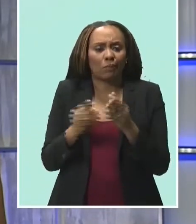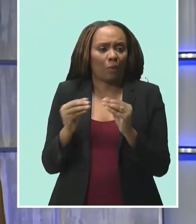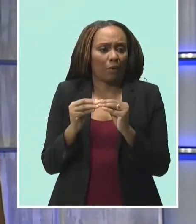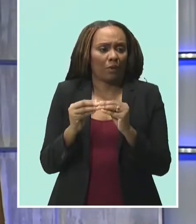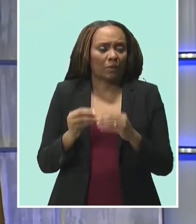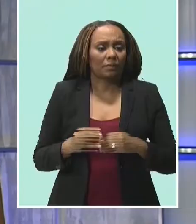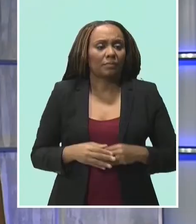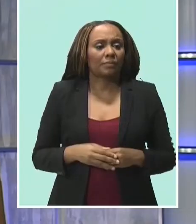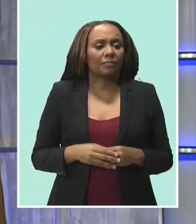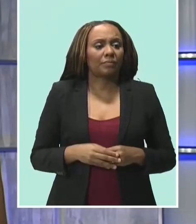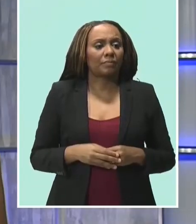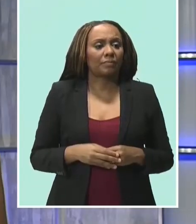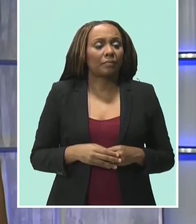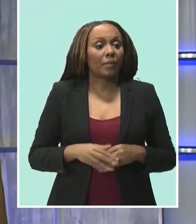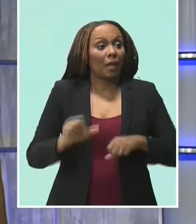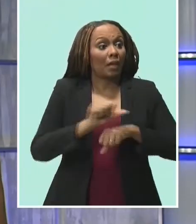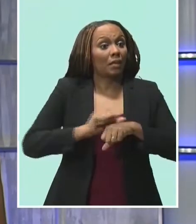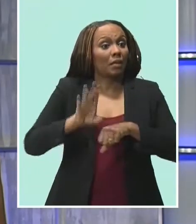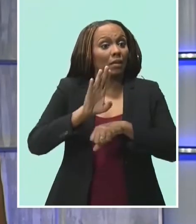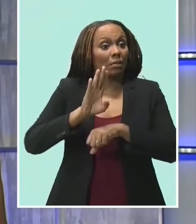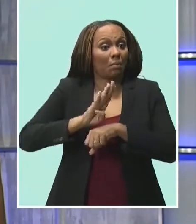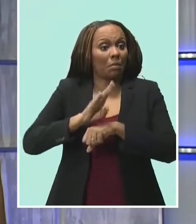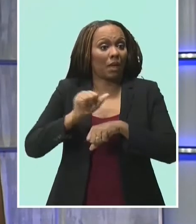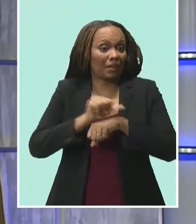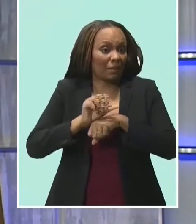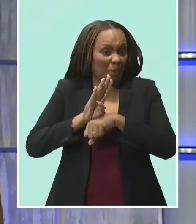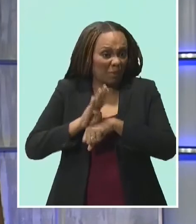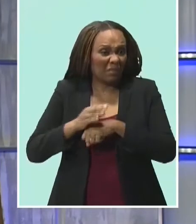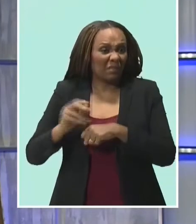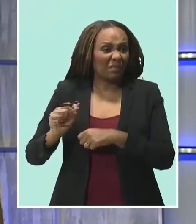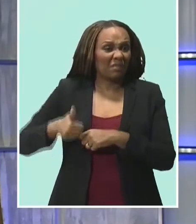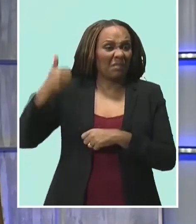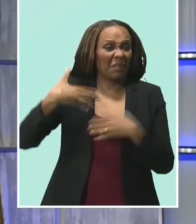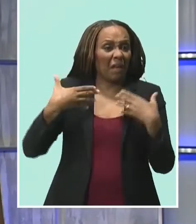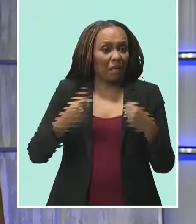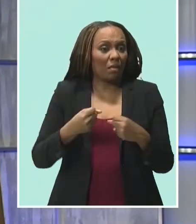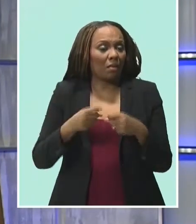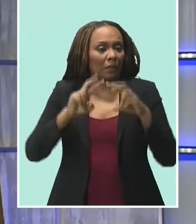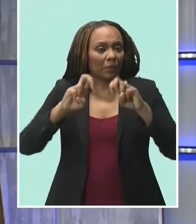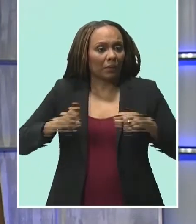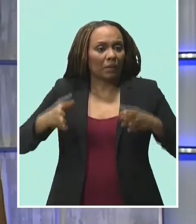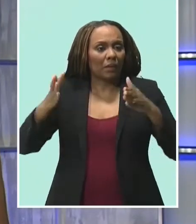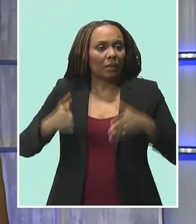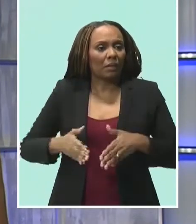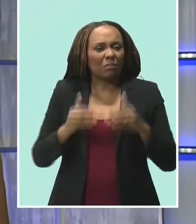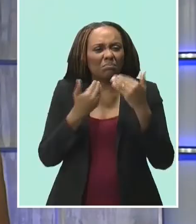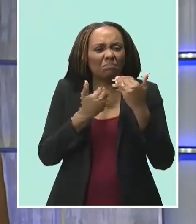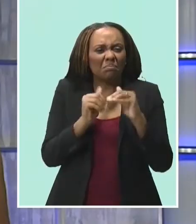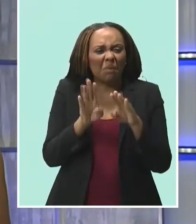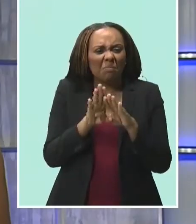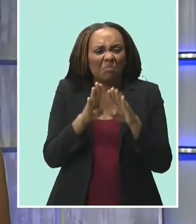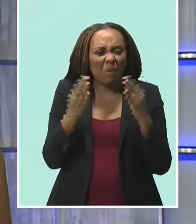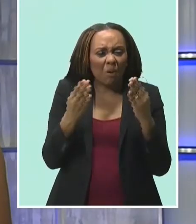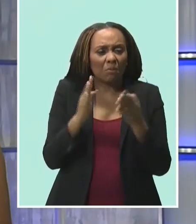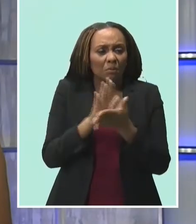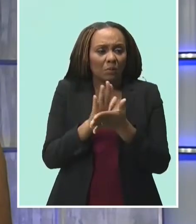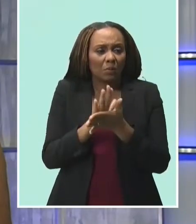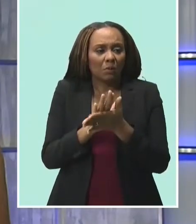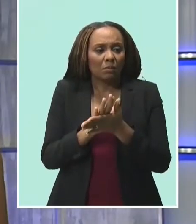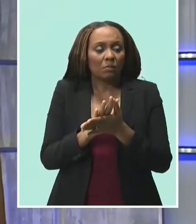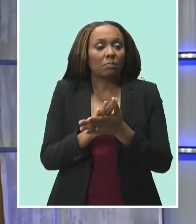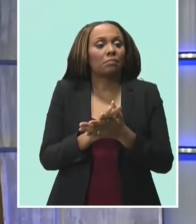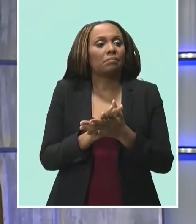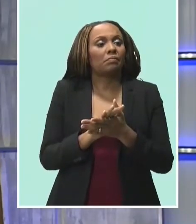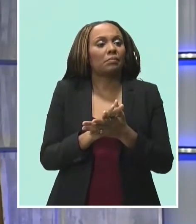Antigua and Barbuda's Chief Health Inspector has given the okay for limited school reopening. They will welcome candidates for